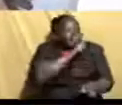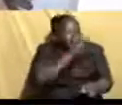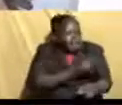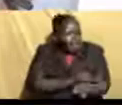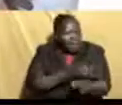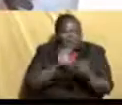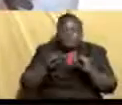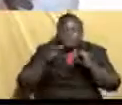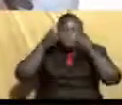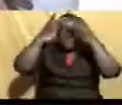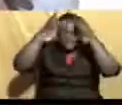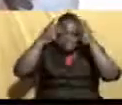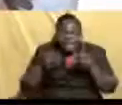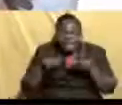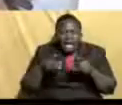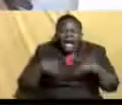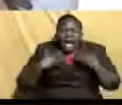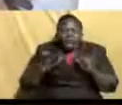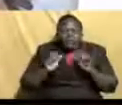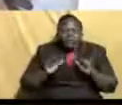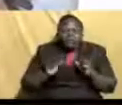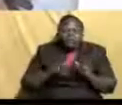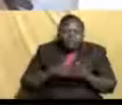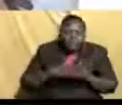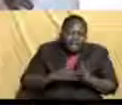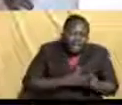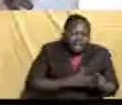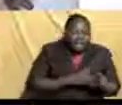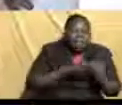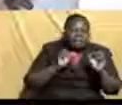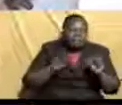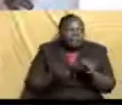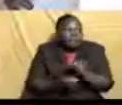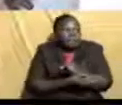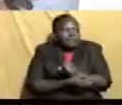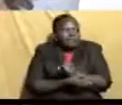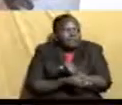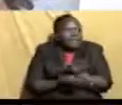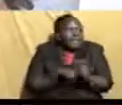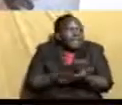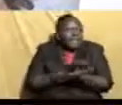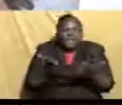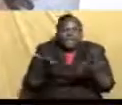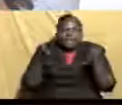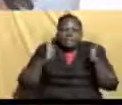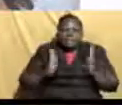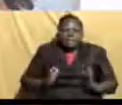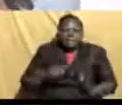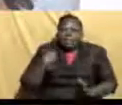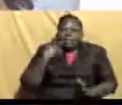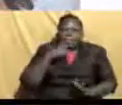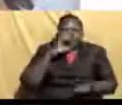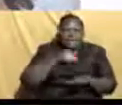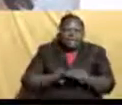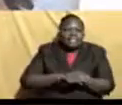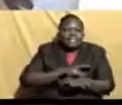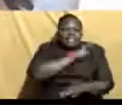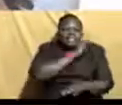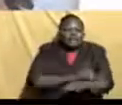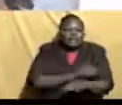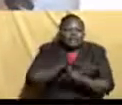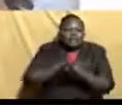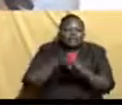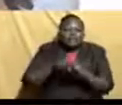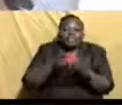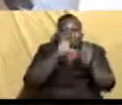can decide that it wishes to be guided. And it will state that any sovereignty that should get legitimacy from this